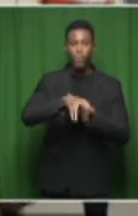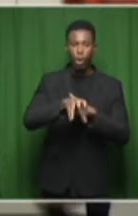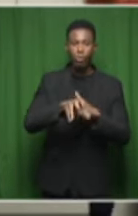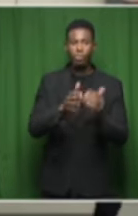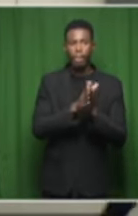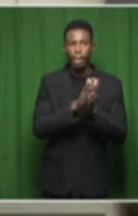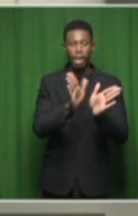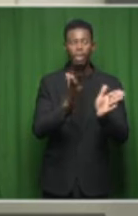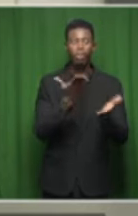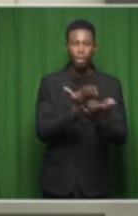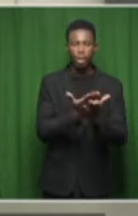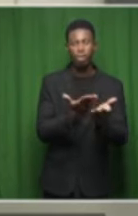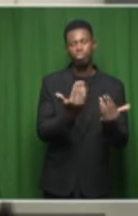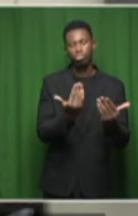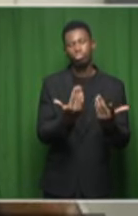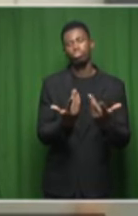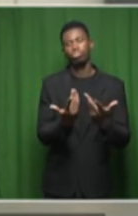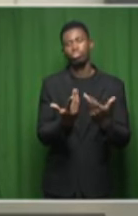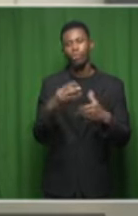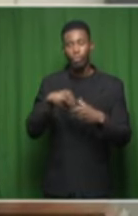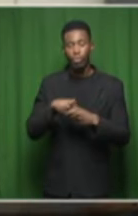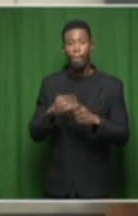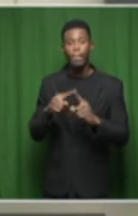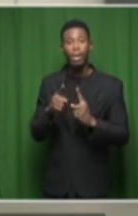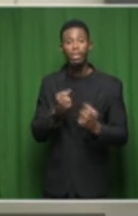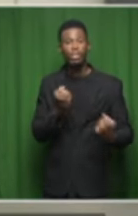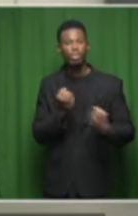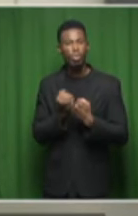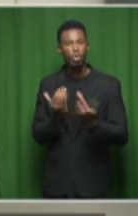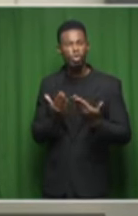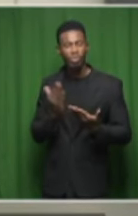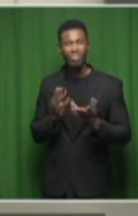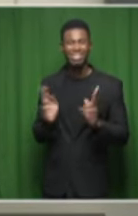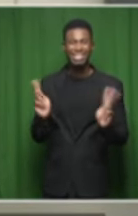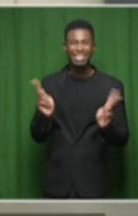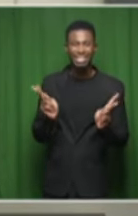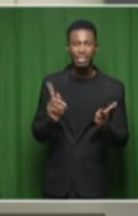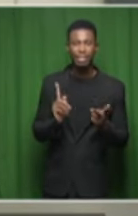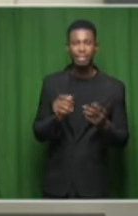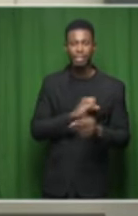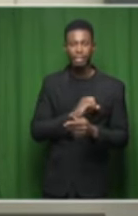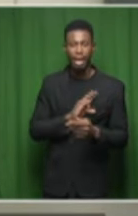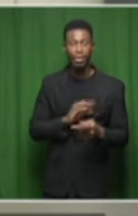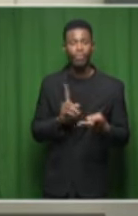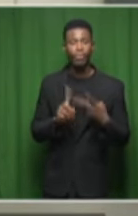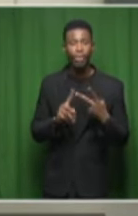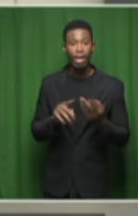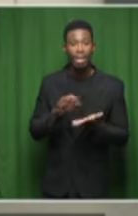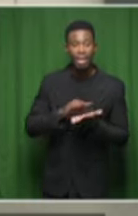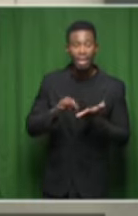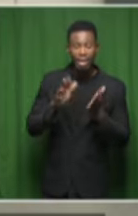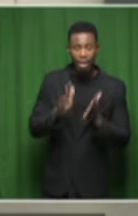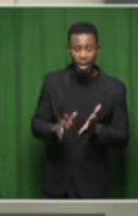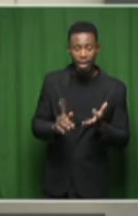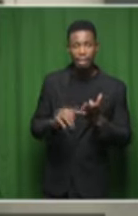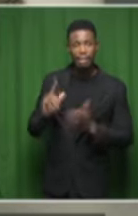support services, your cleaners, security, kitchen staff, those were very specific in the advert